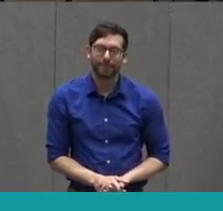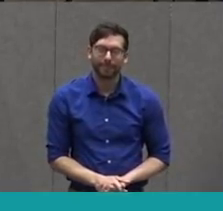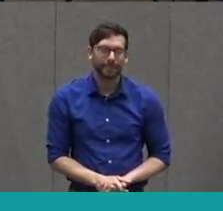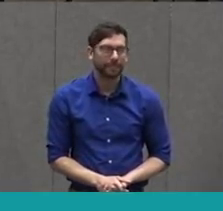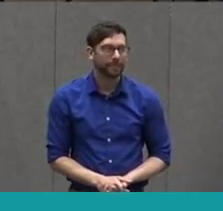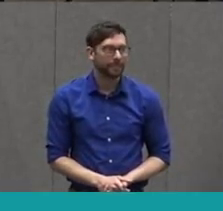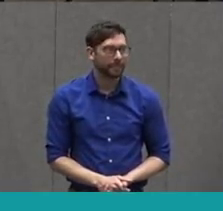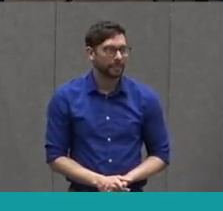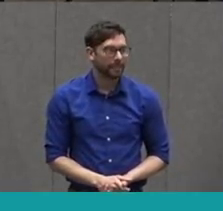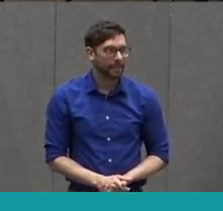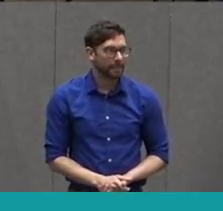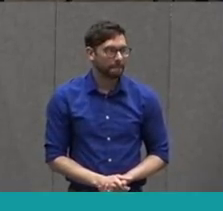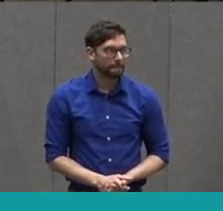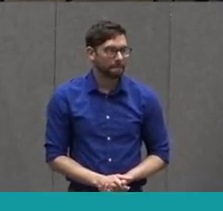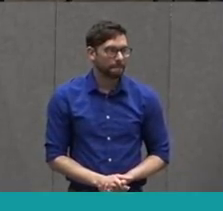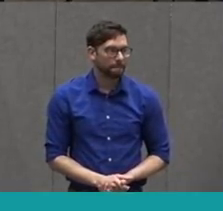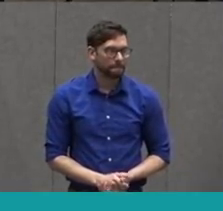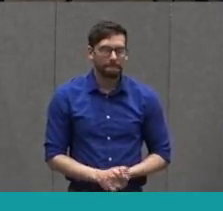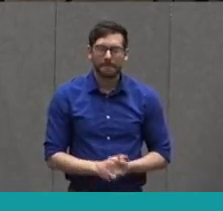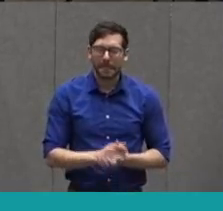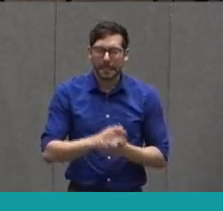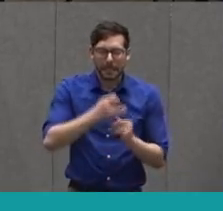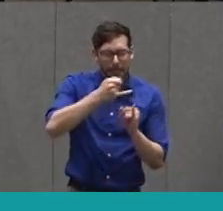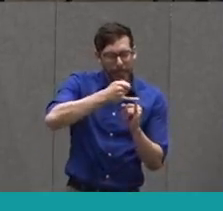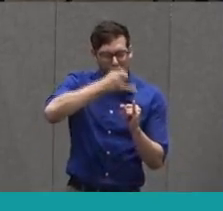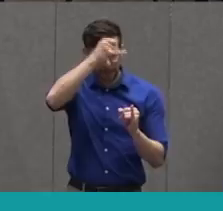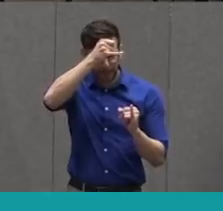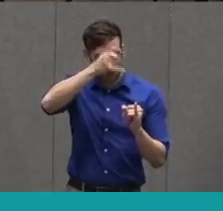sharp pieces here.